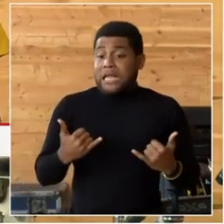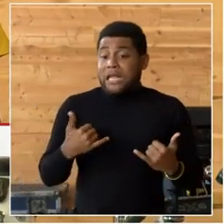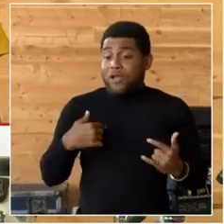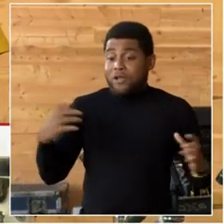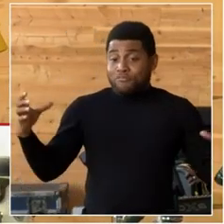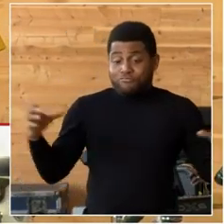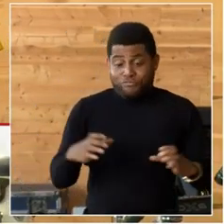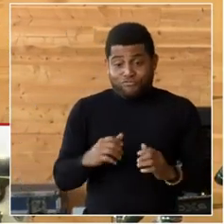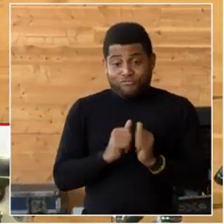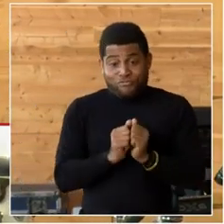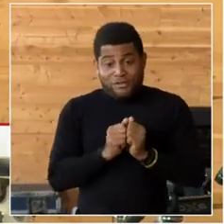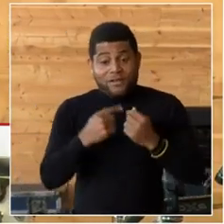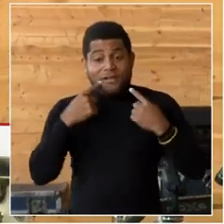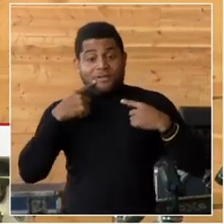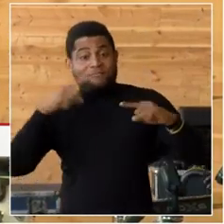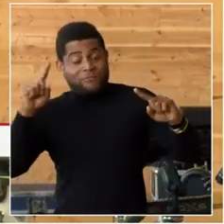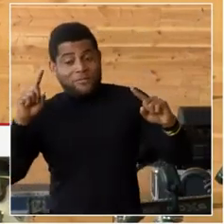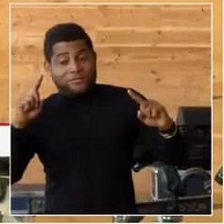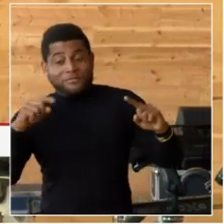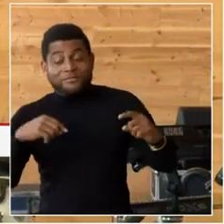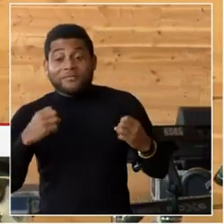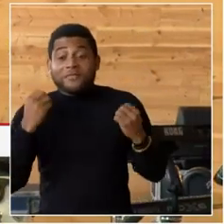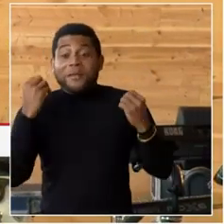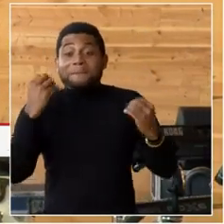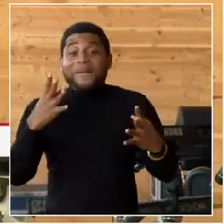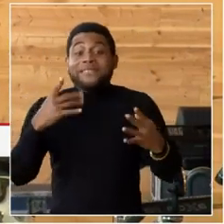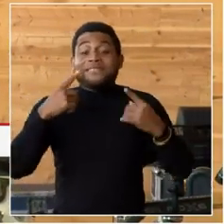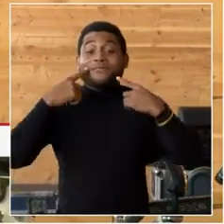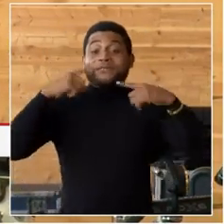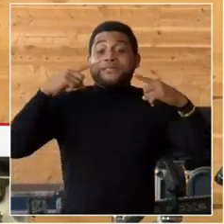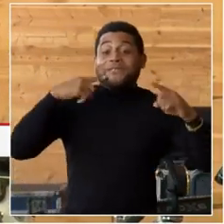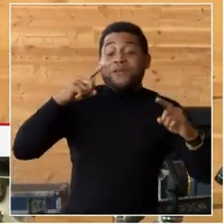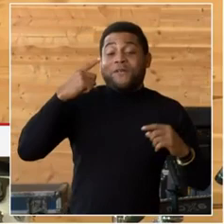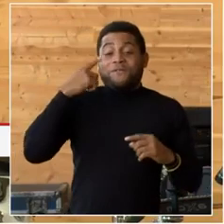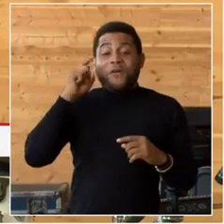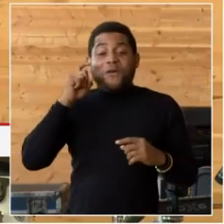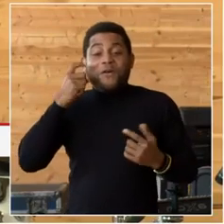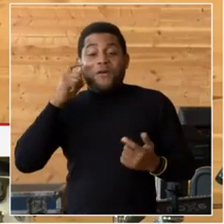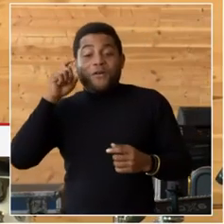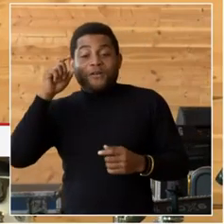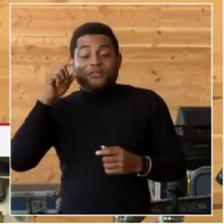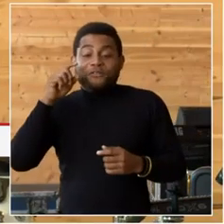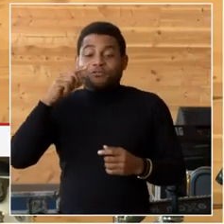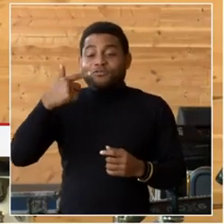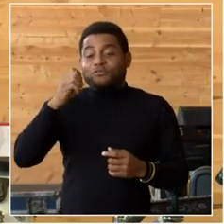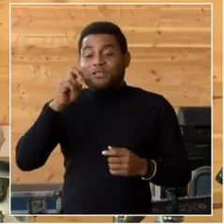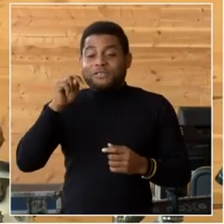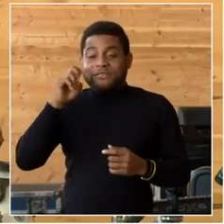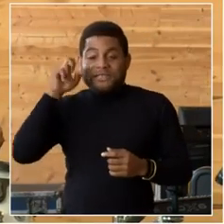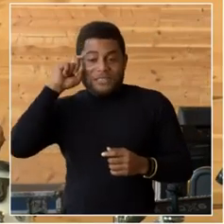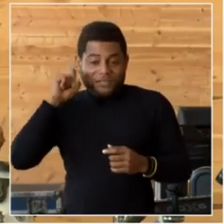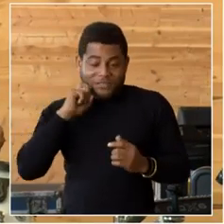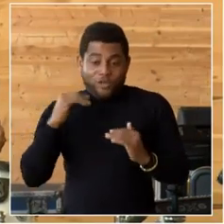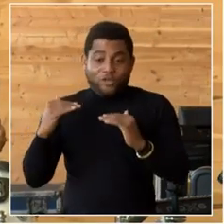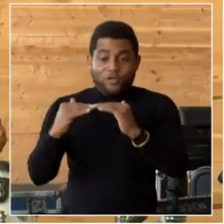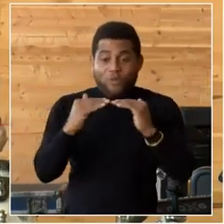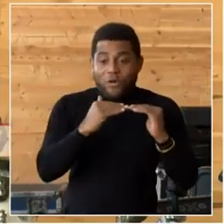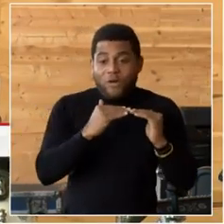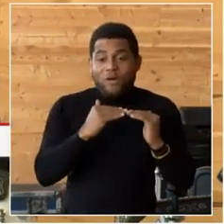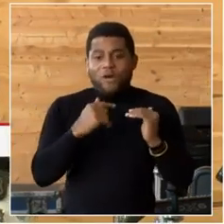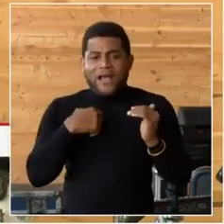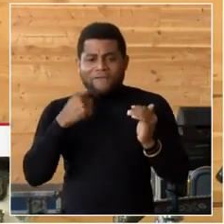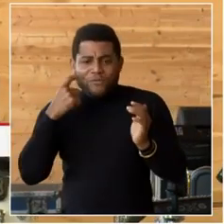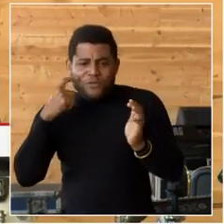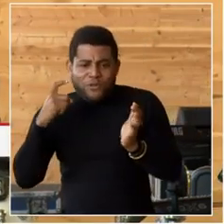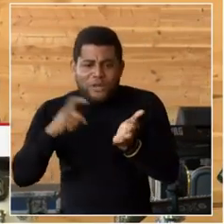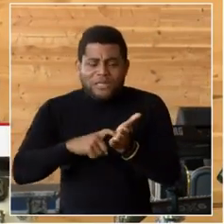milestones achieved in our journey toward gender equality, we must recognize that there is a lot of work to be